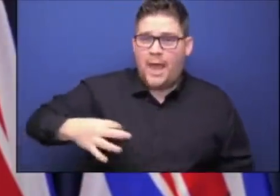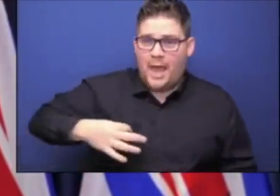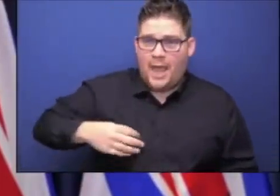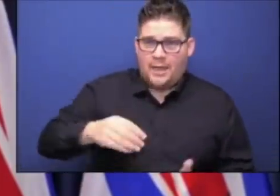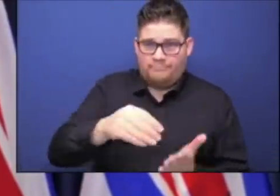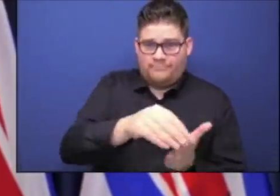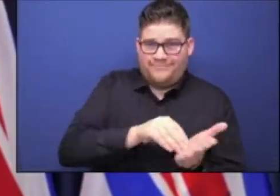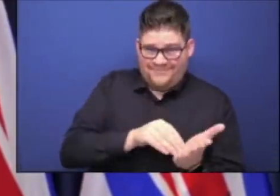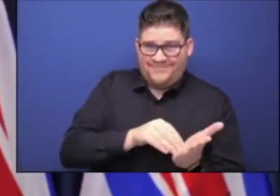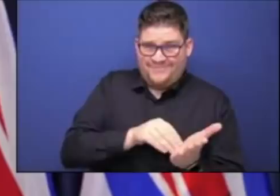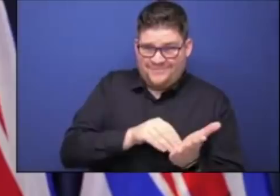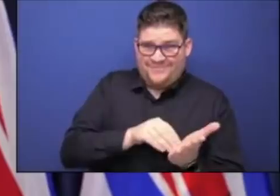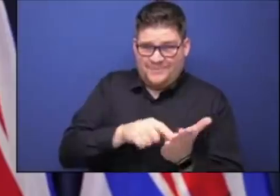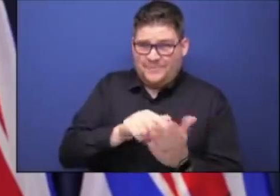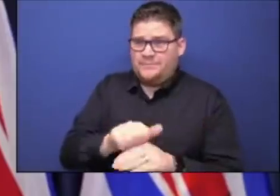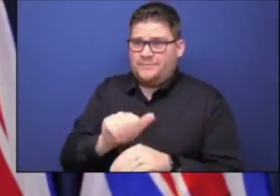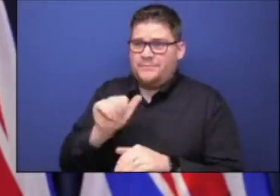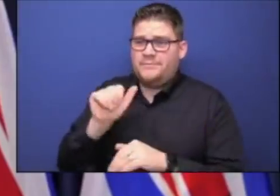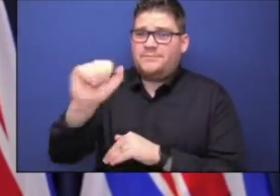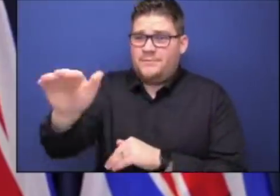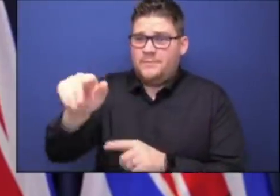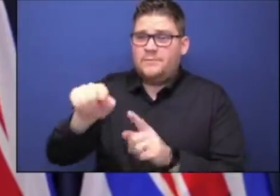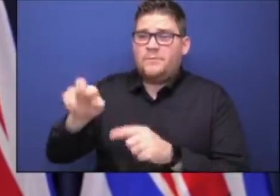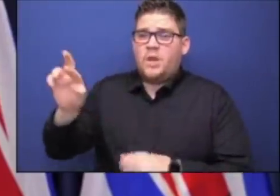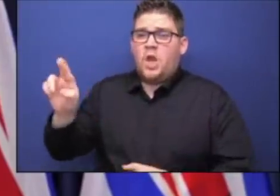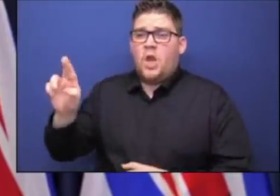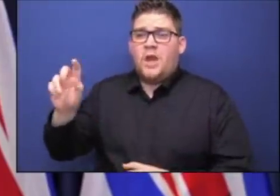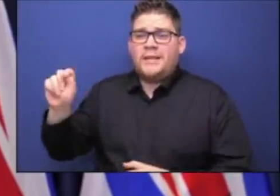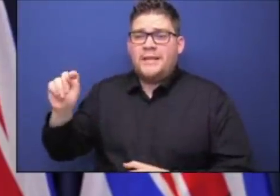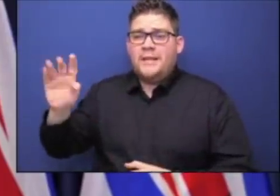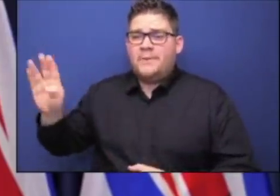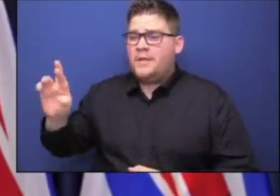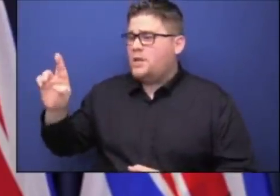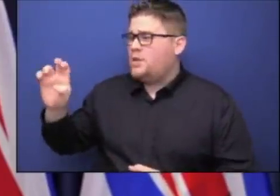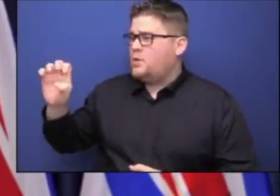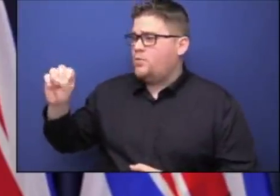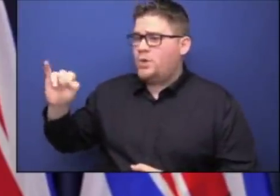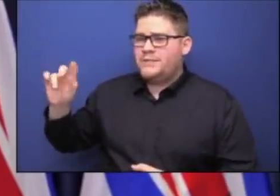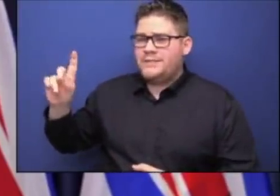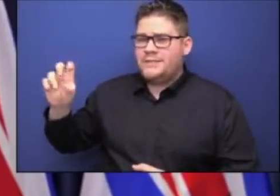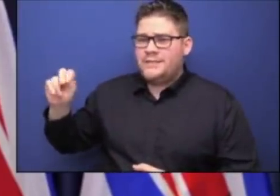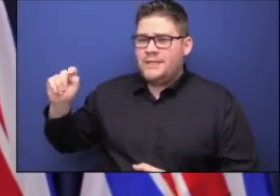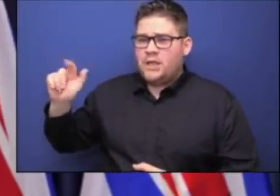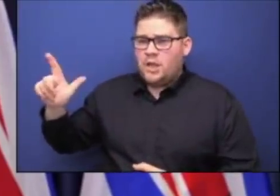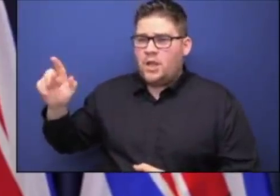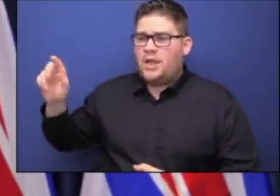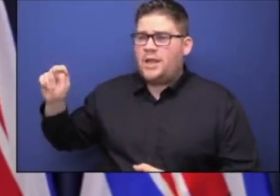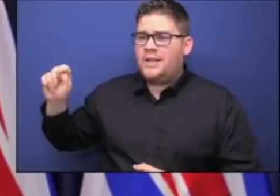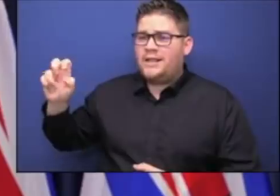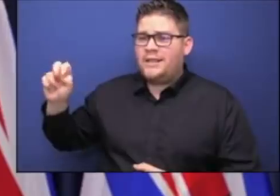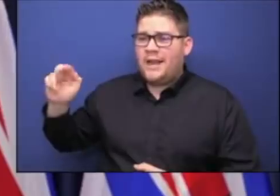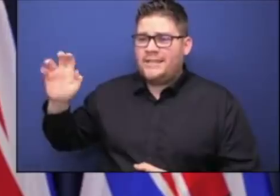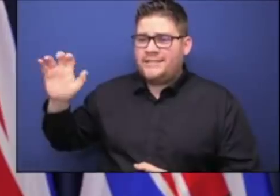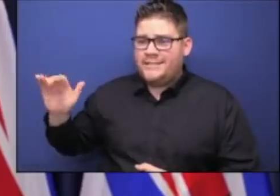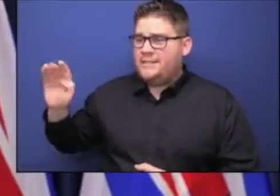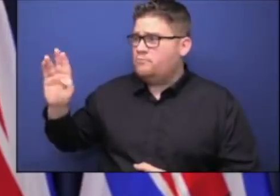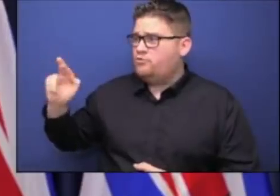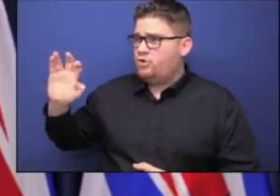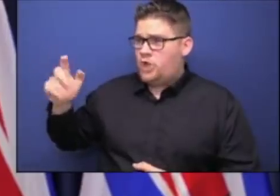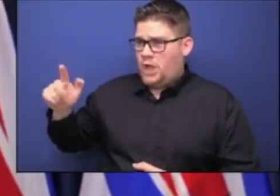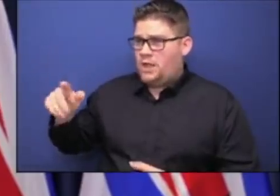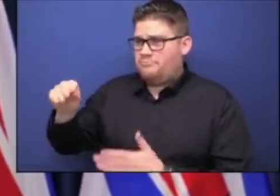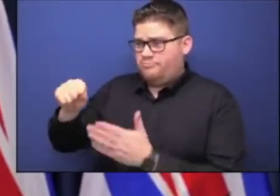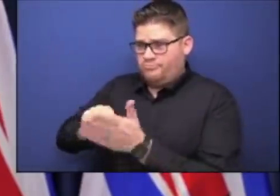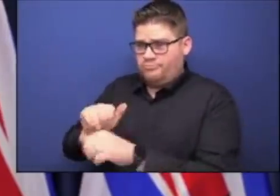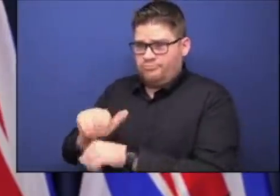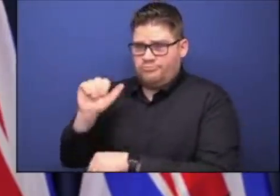want the life safety systems to be maintained. We want buildings to last for a long, long time into the future as good homes to be in. We also want